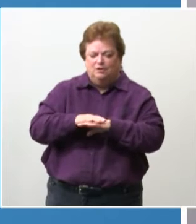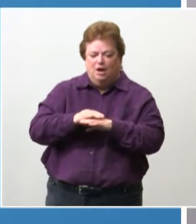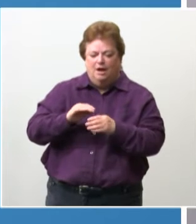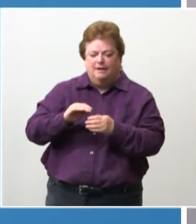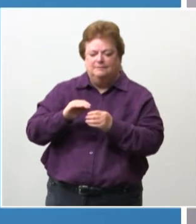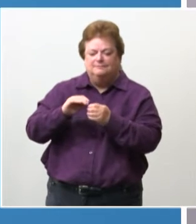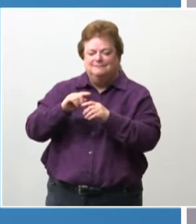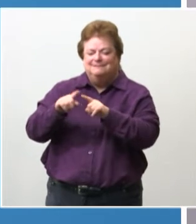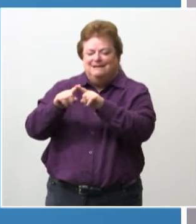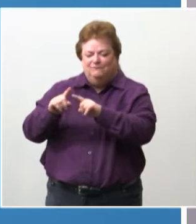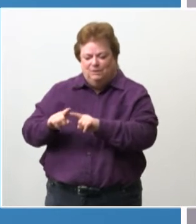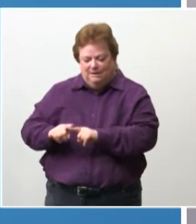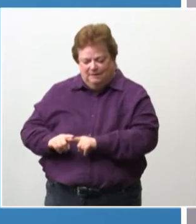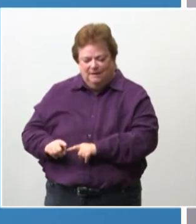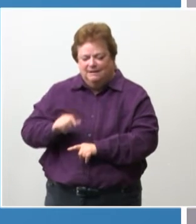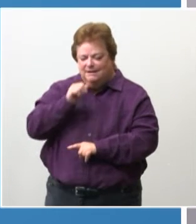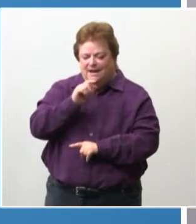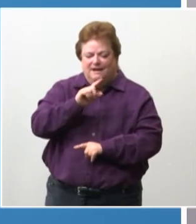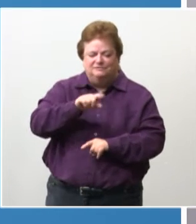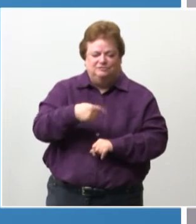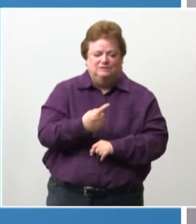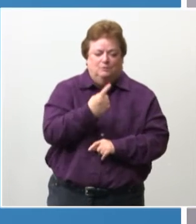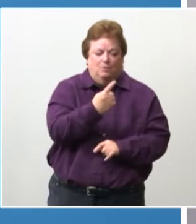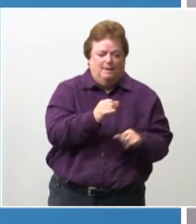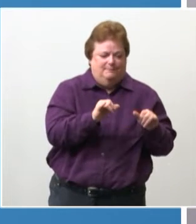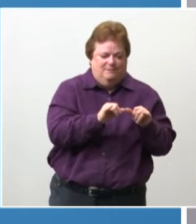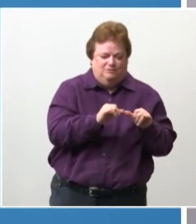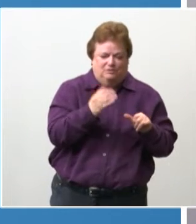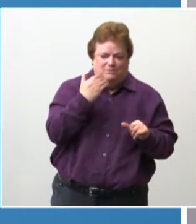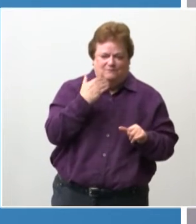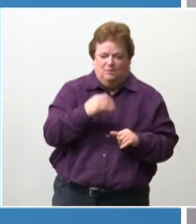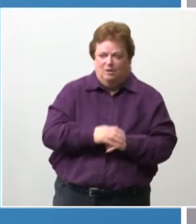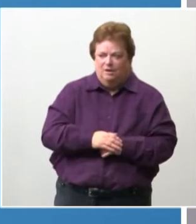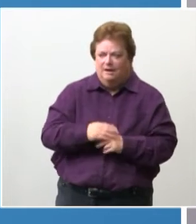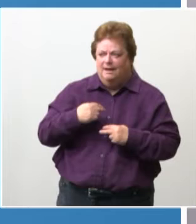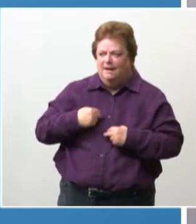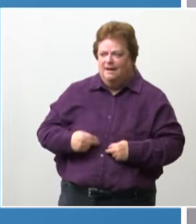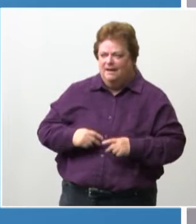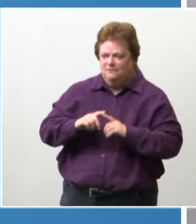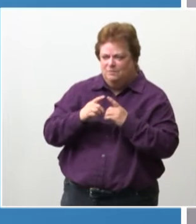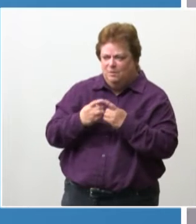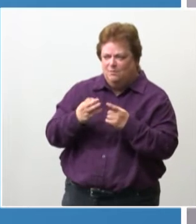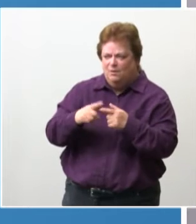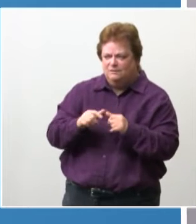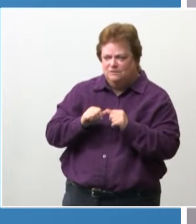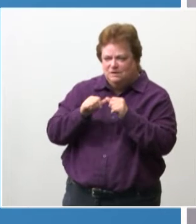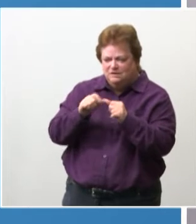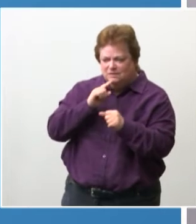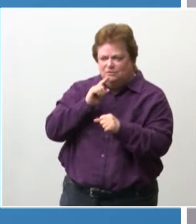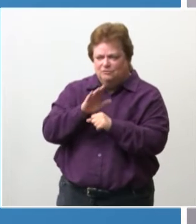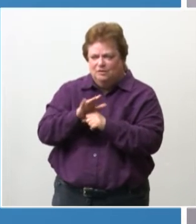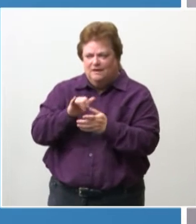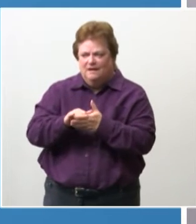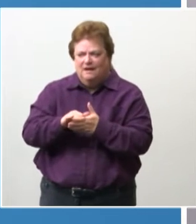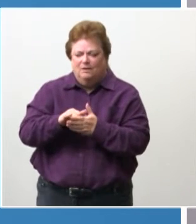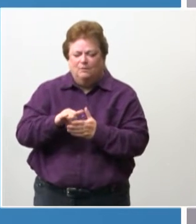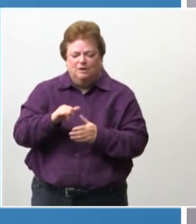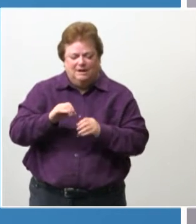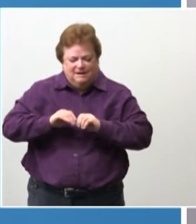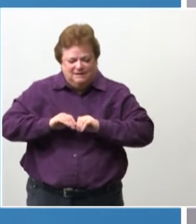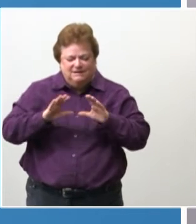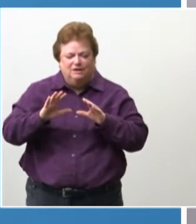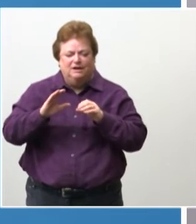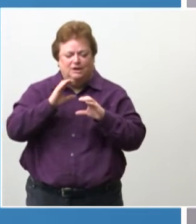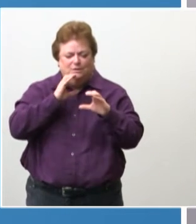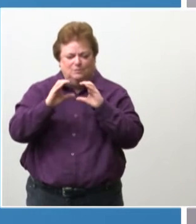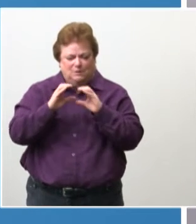single measure, as we've reported previously. Our health department wants to continue to ensure that we're clearly communicating the risk